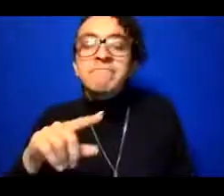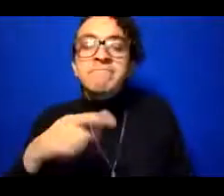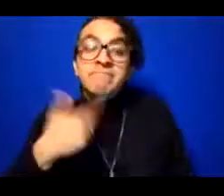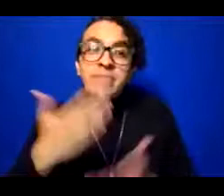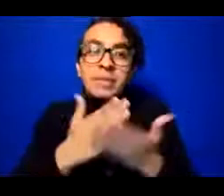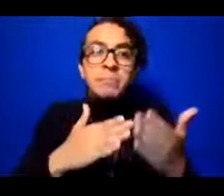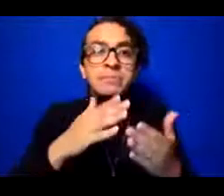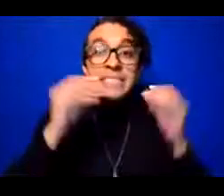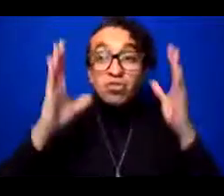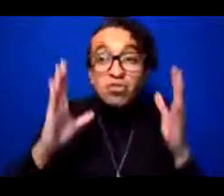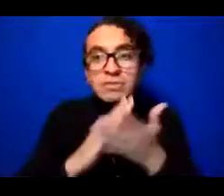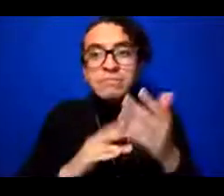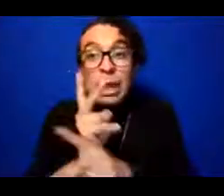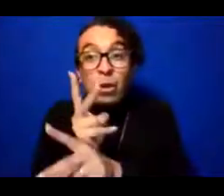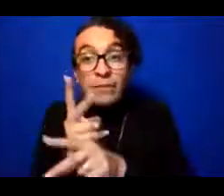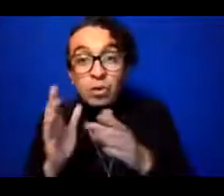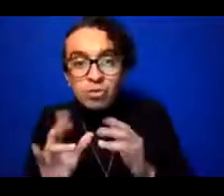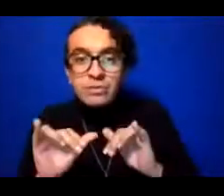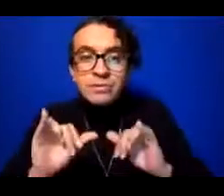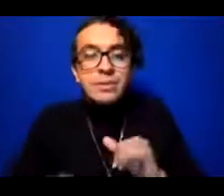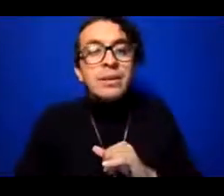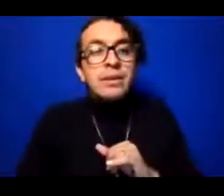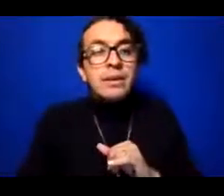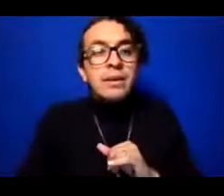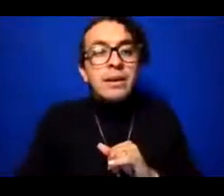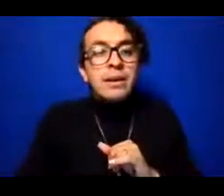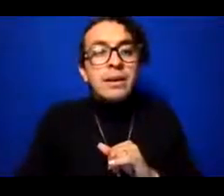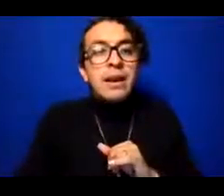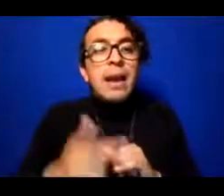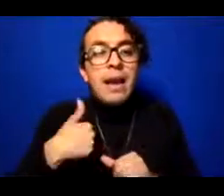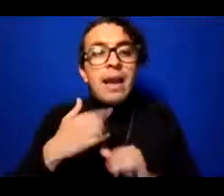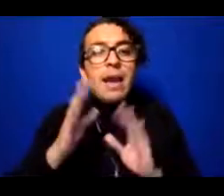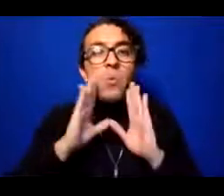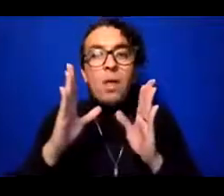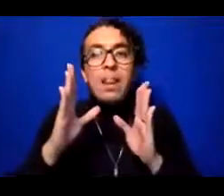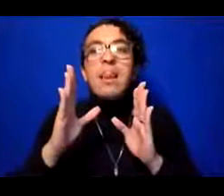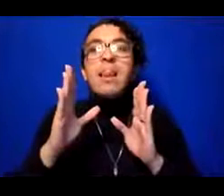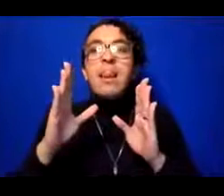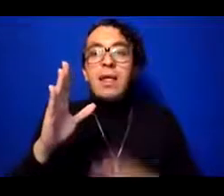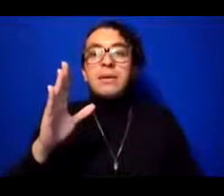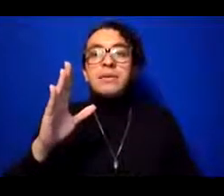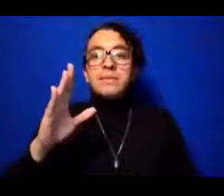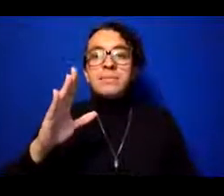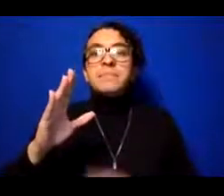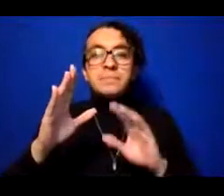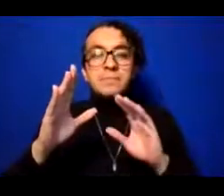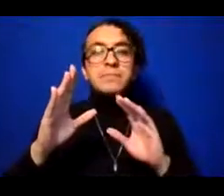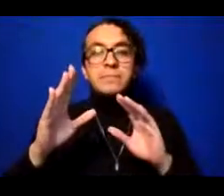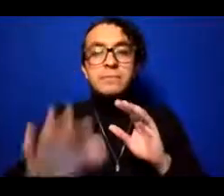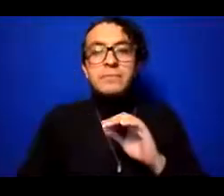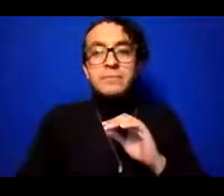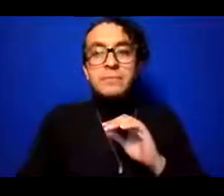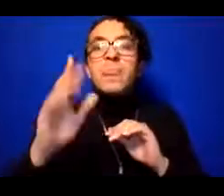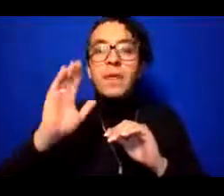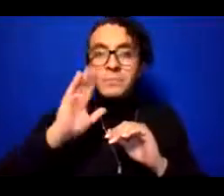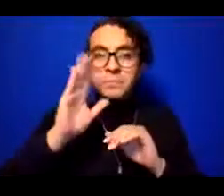caregivers. Some of the general things that I consider when I see somebody struggling with sadness or worries or